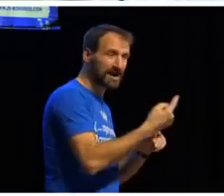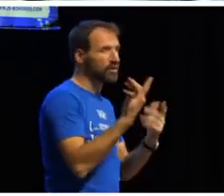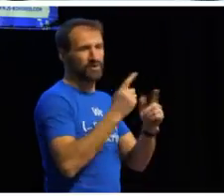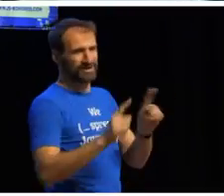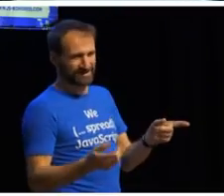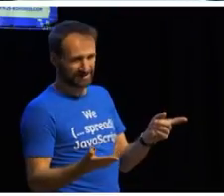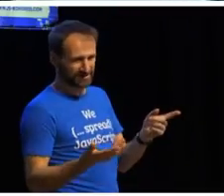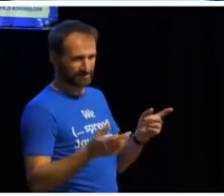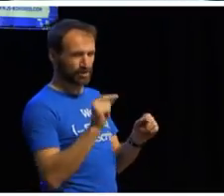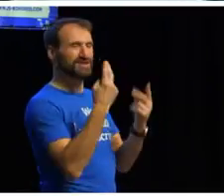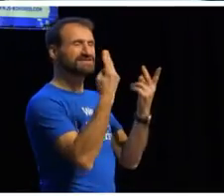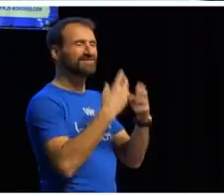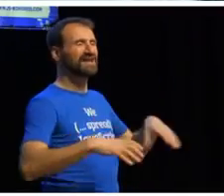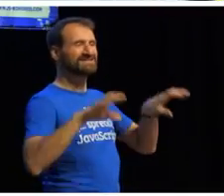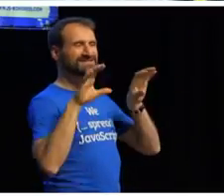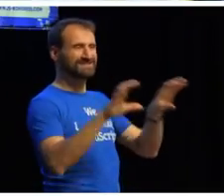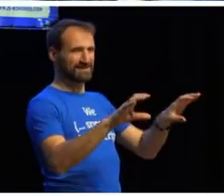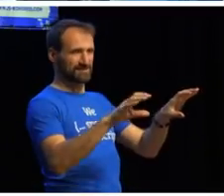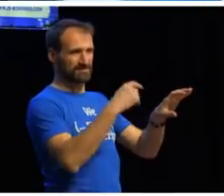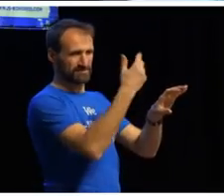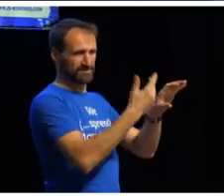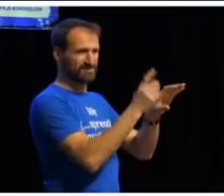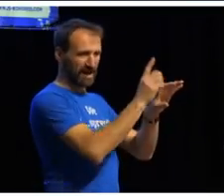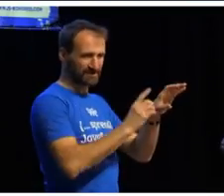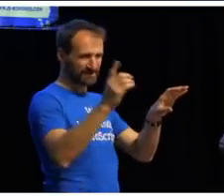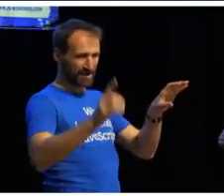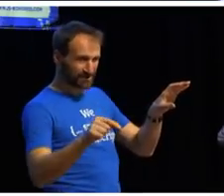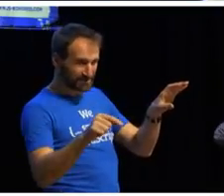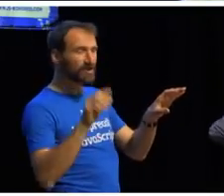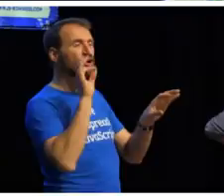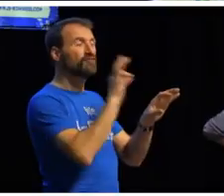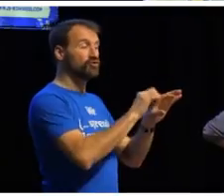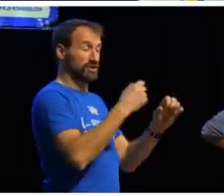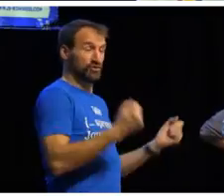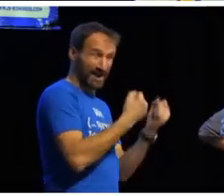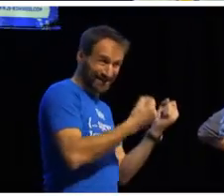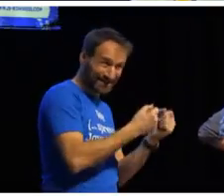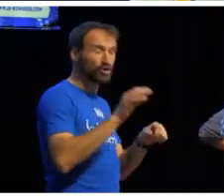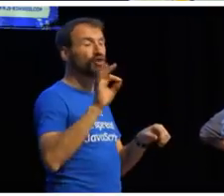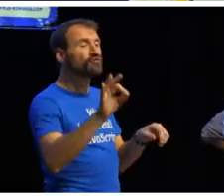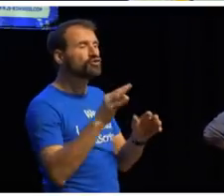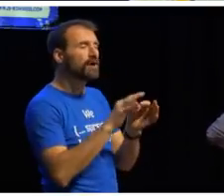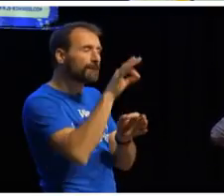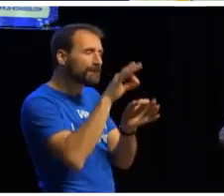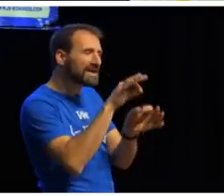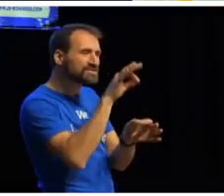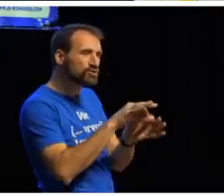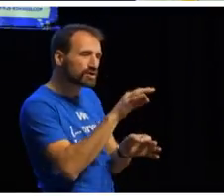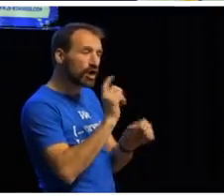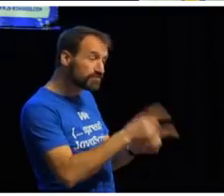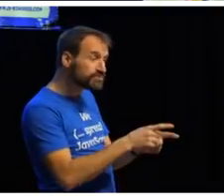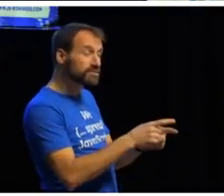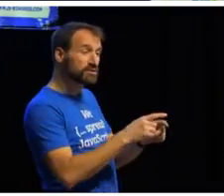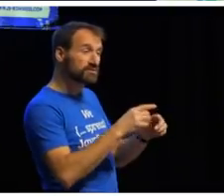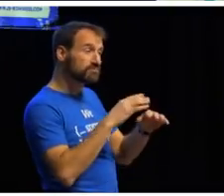we have two measures for how well the network is performing. And if the curve looks like